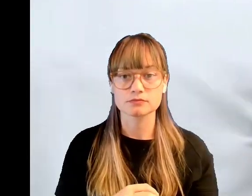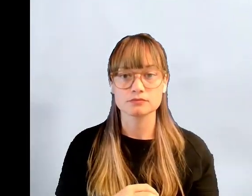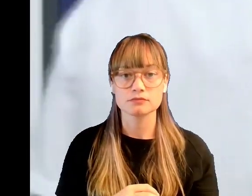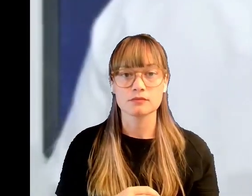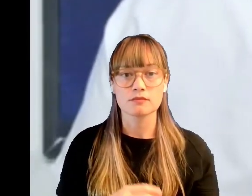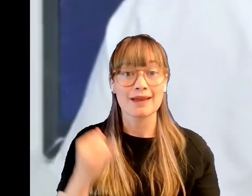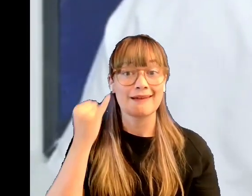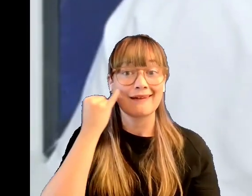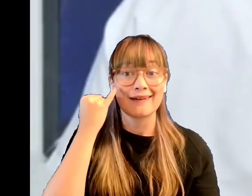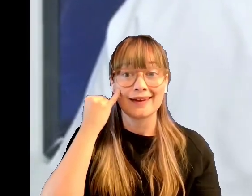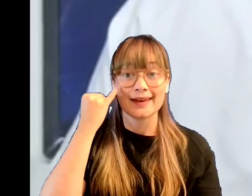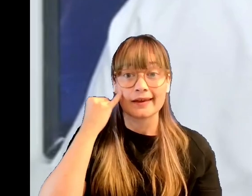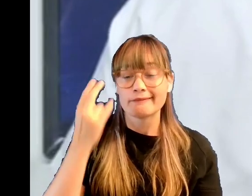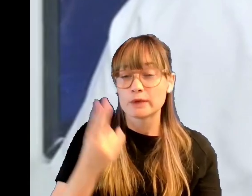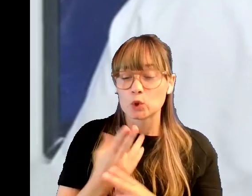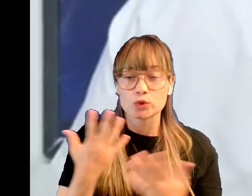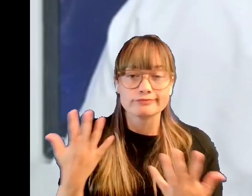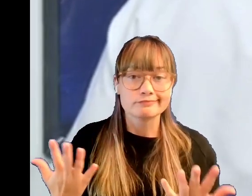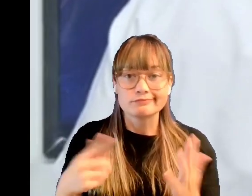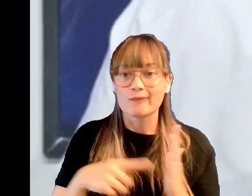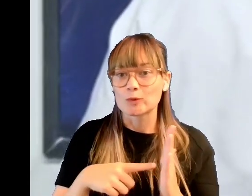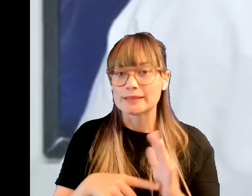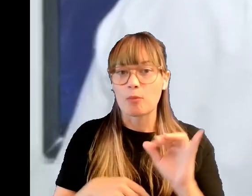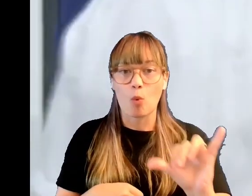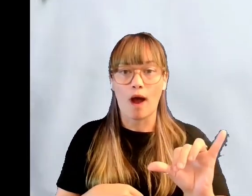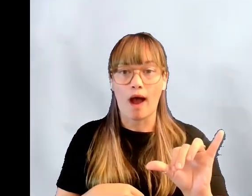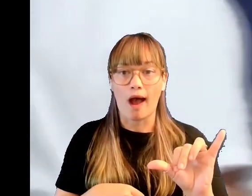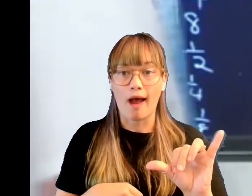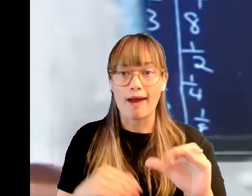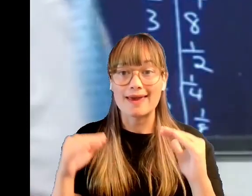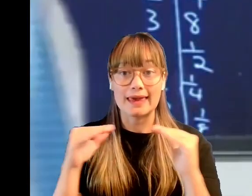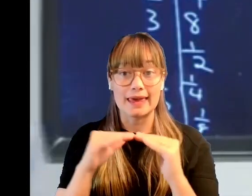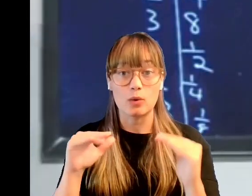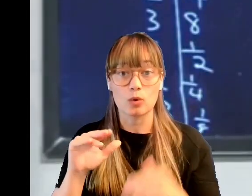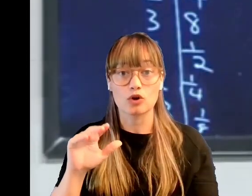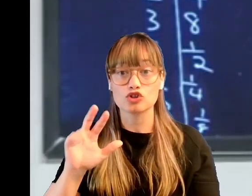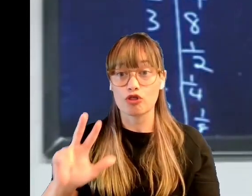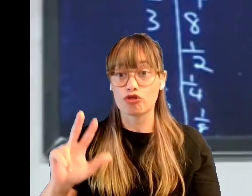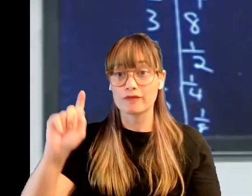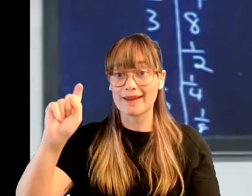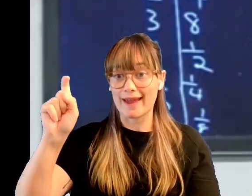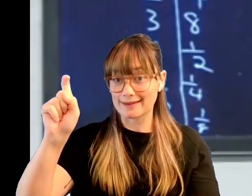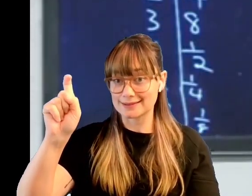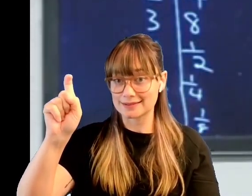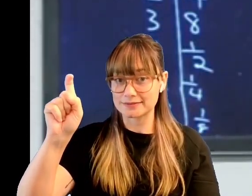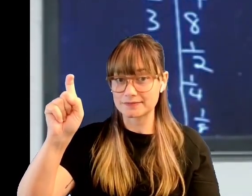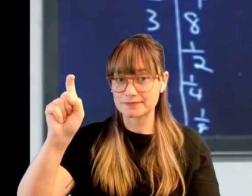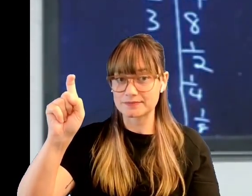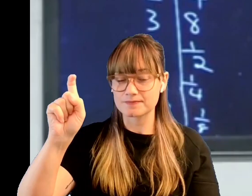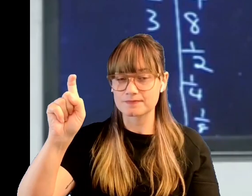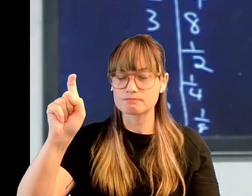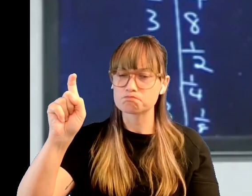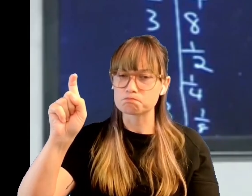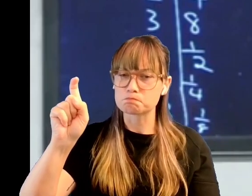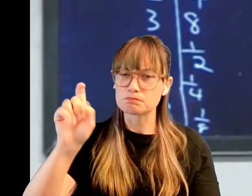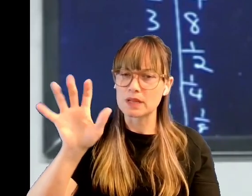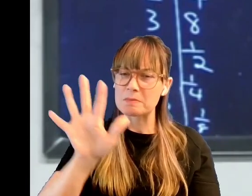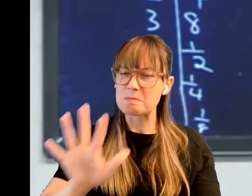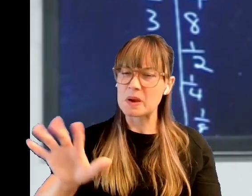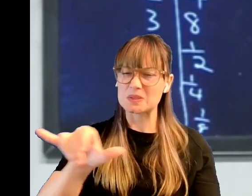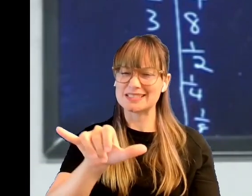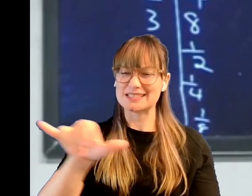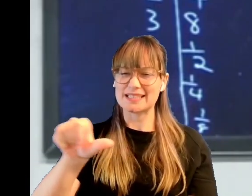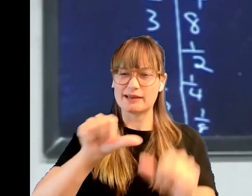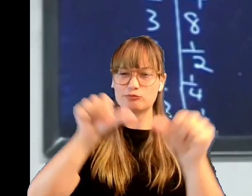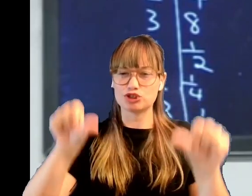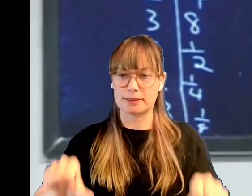I did y equals 3 to the x instead of 2 to the x, we would get generally the same